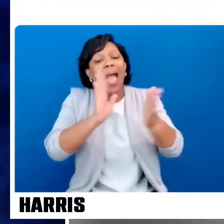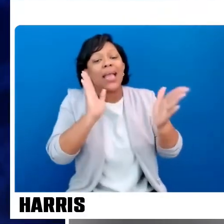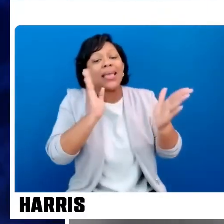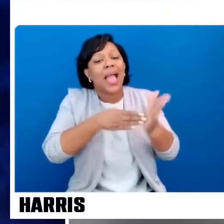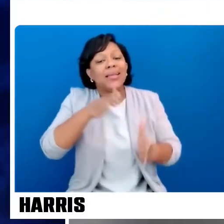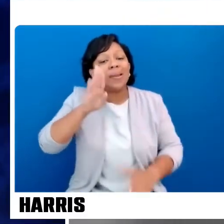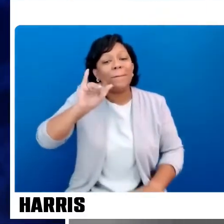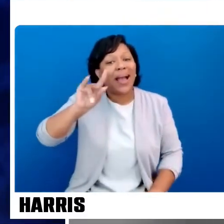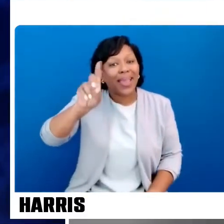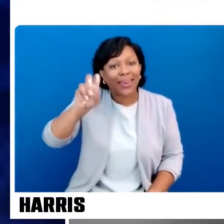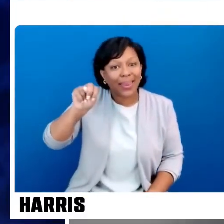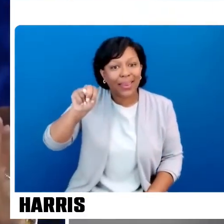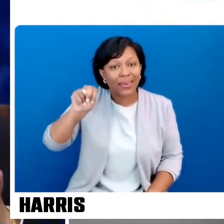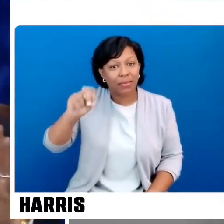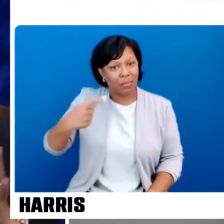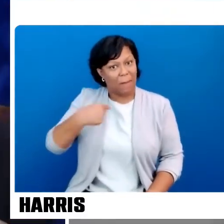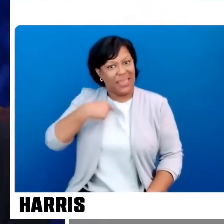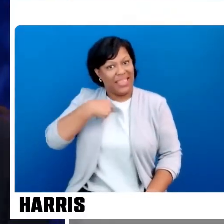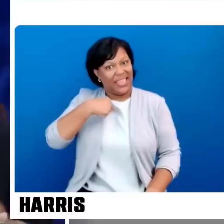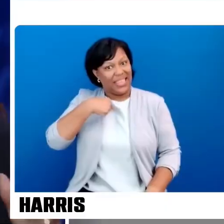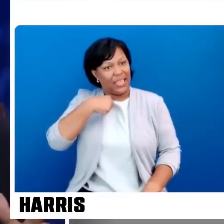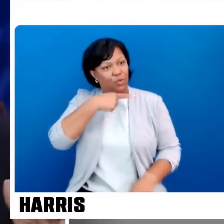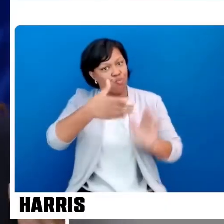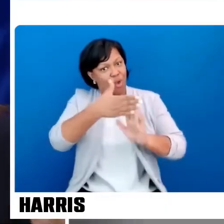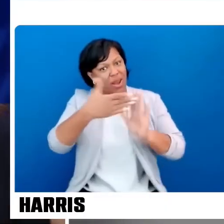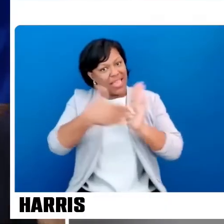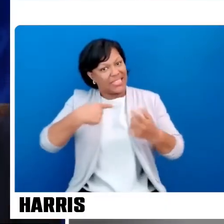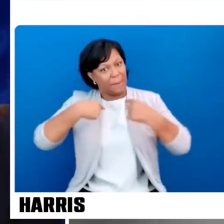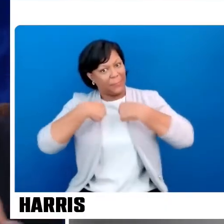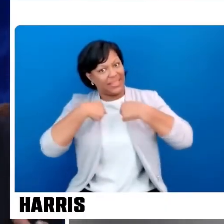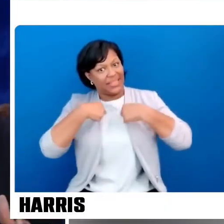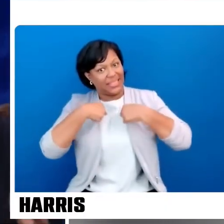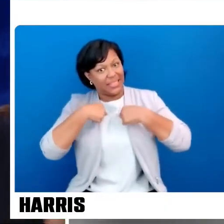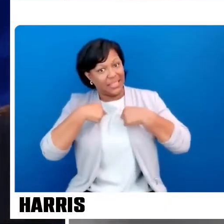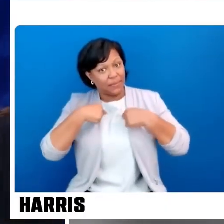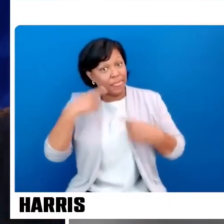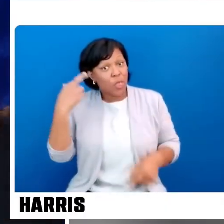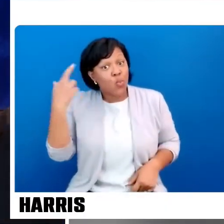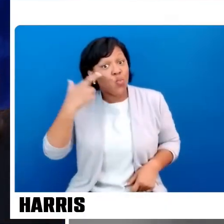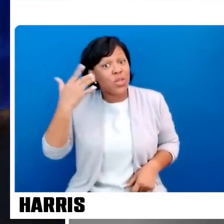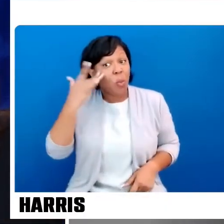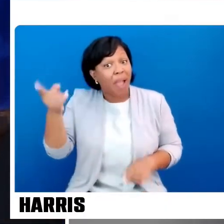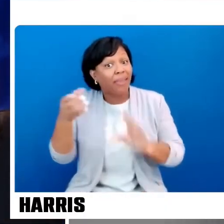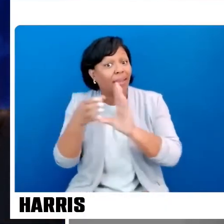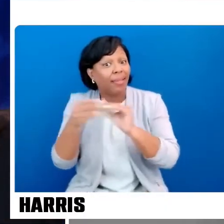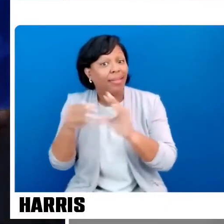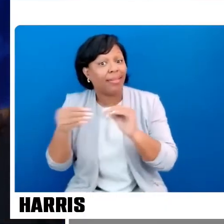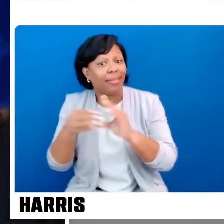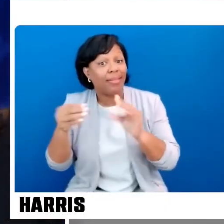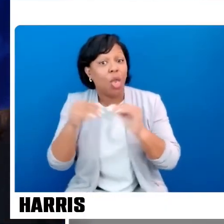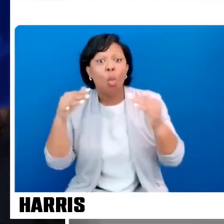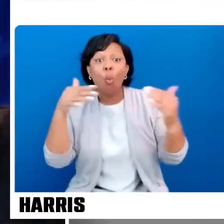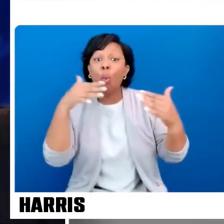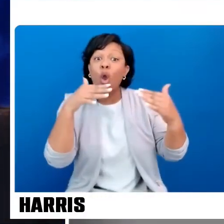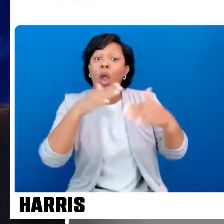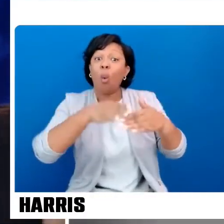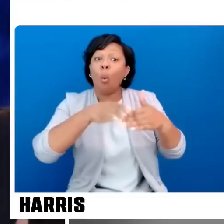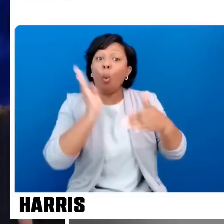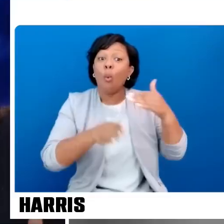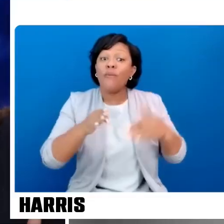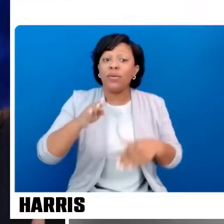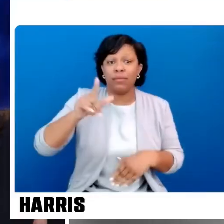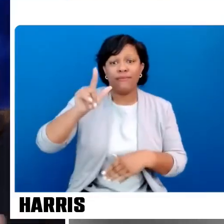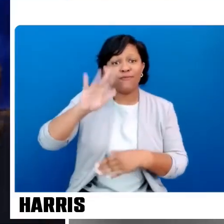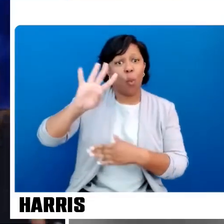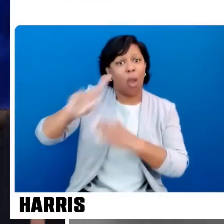I believe the reason that Donald Trump says that this war would be over within 24 hours is because he would just give it up. And that's not who we